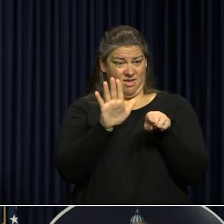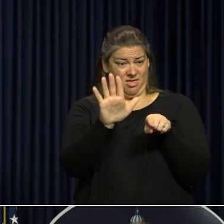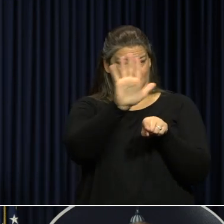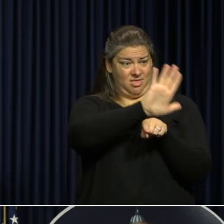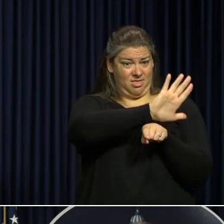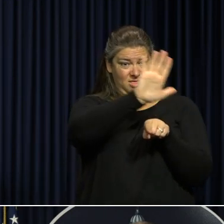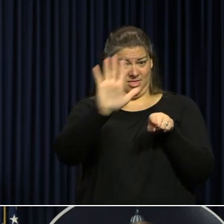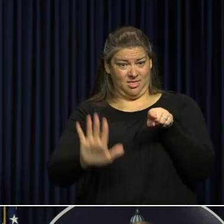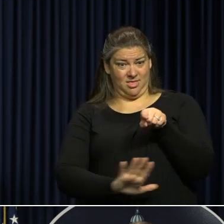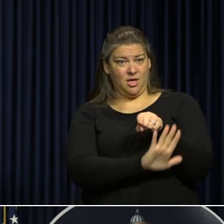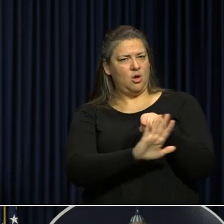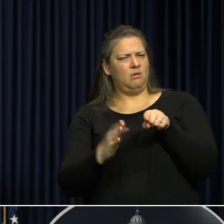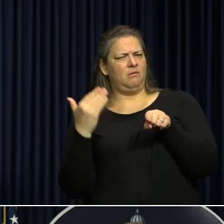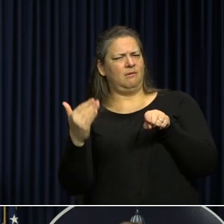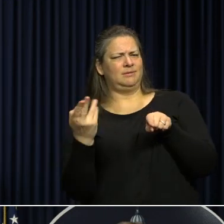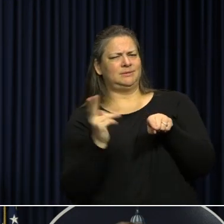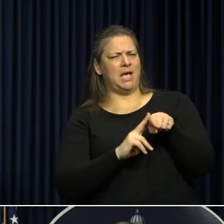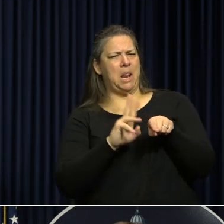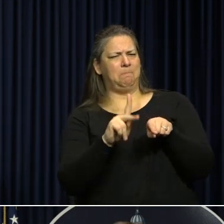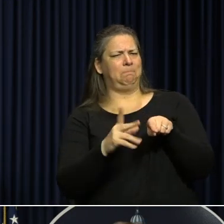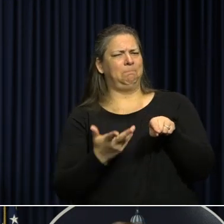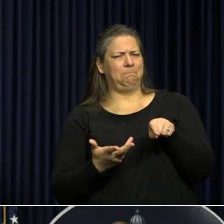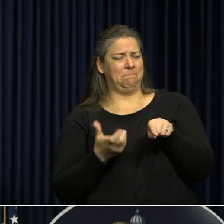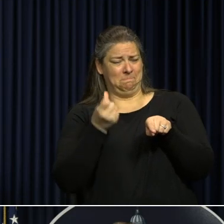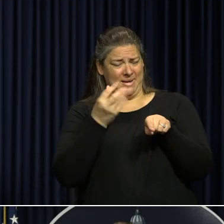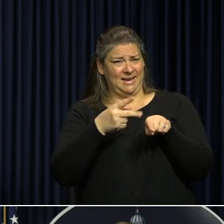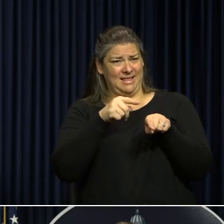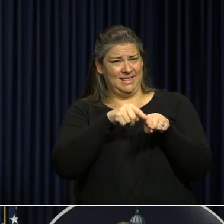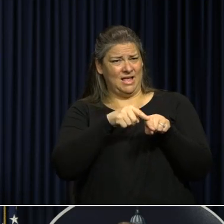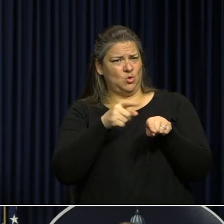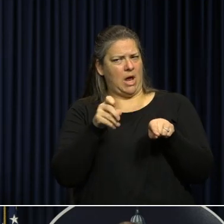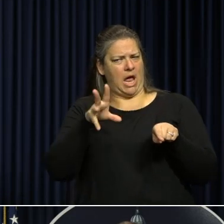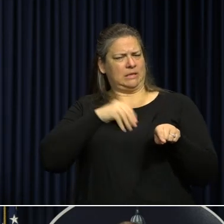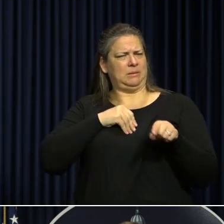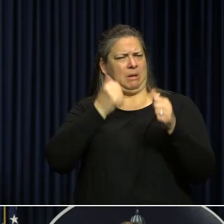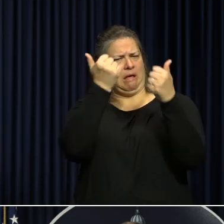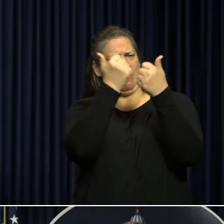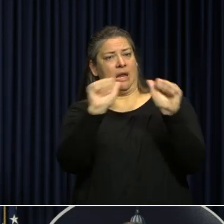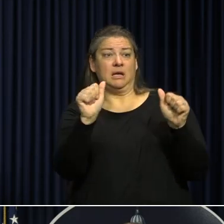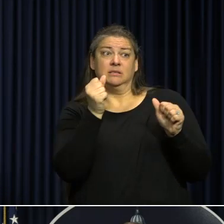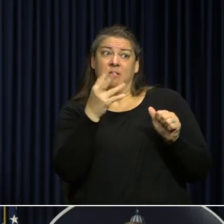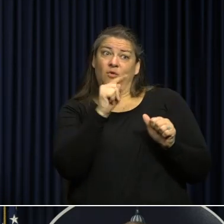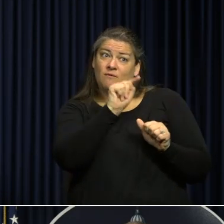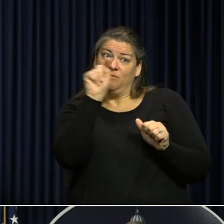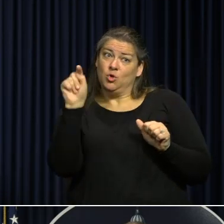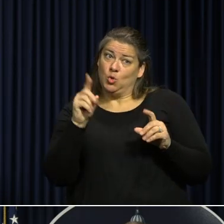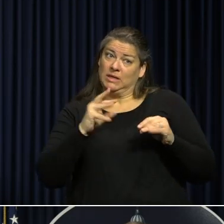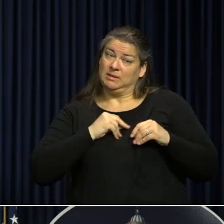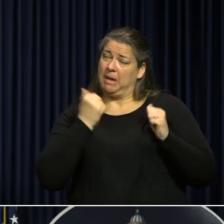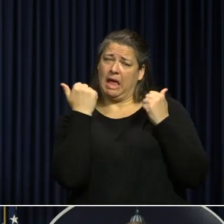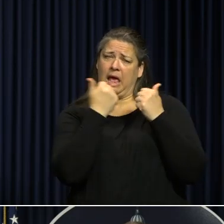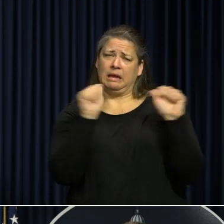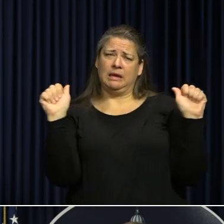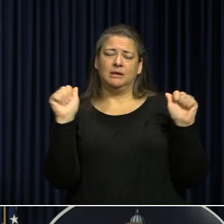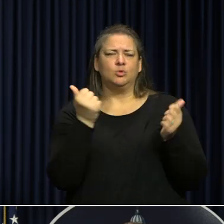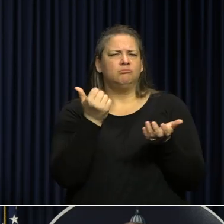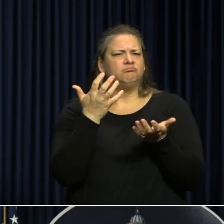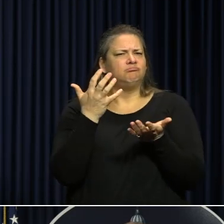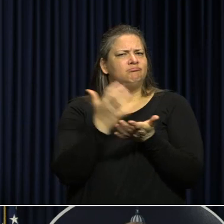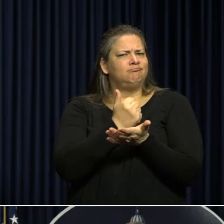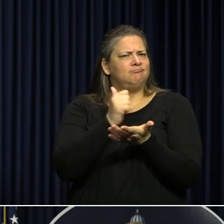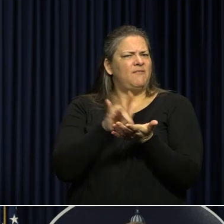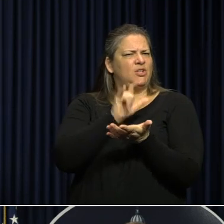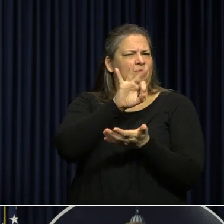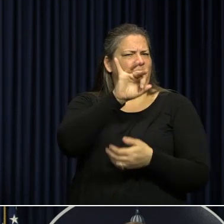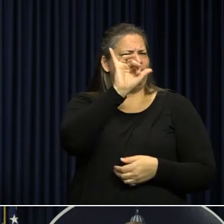to sign up, please do. Many of these accept anyone and everyone. And we want to make sure that we take advantage of this. Let's